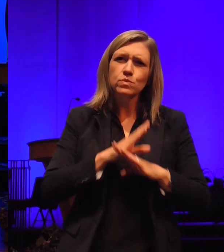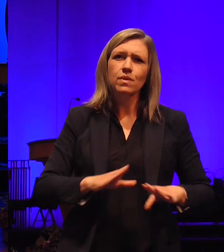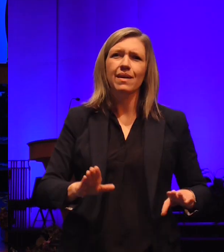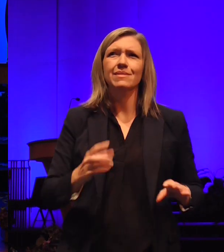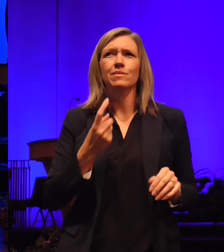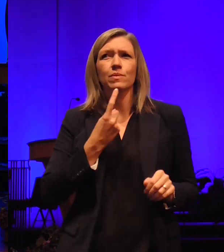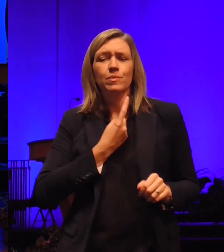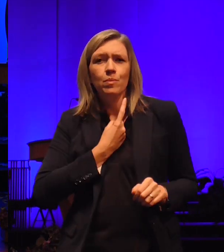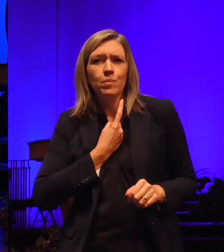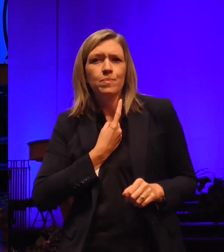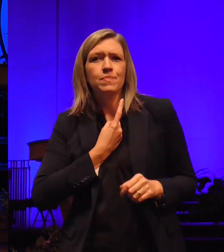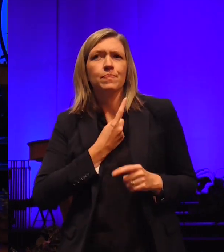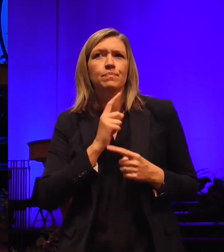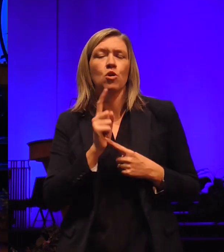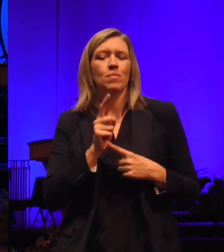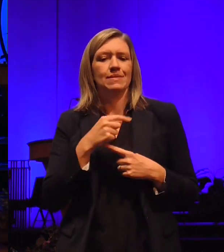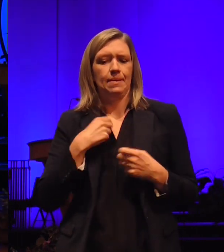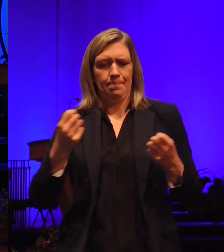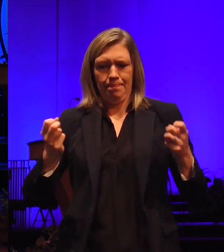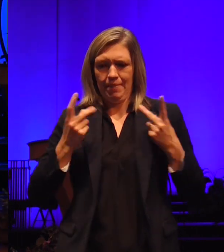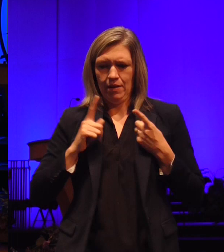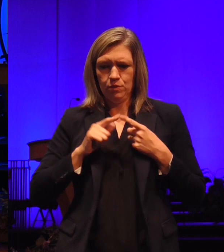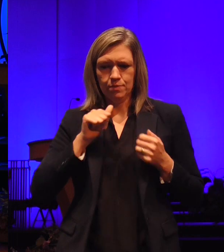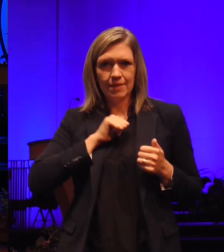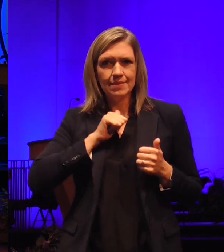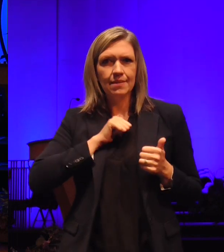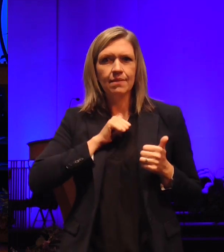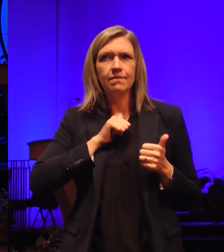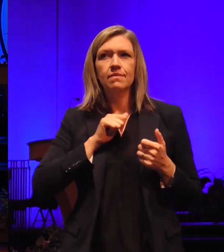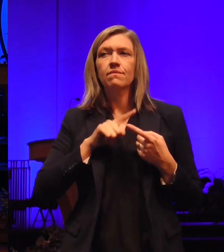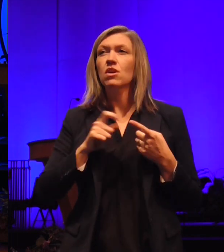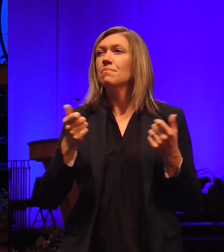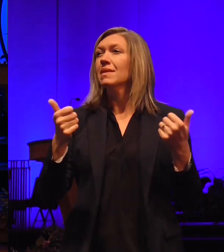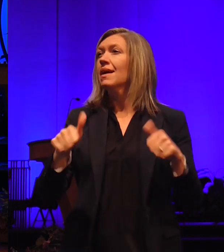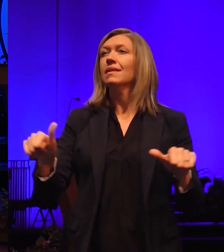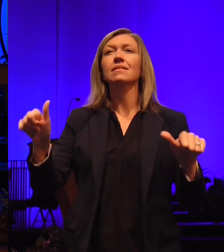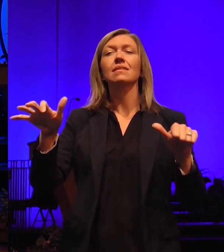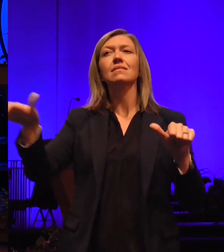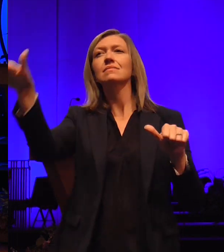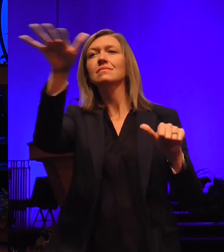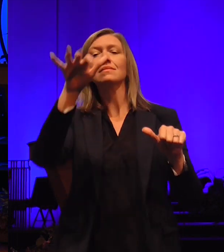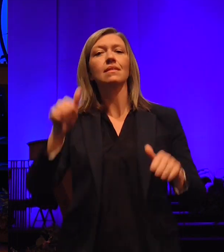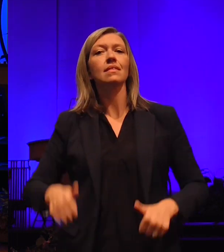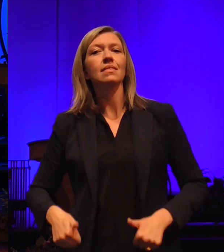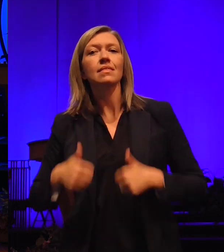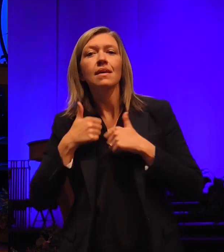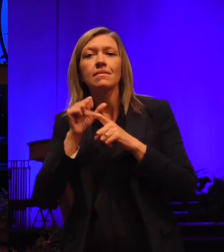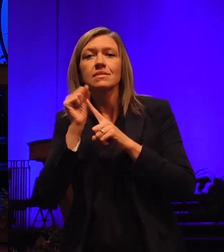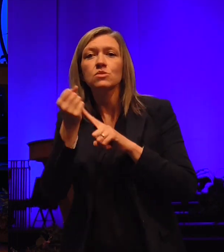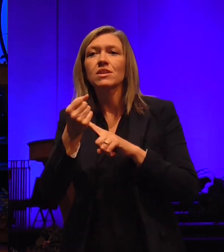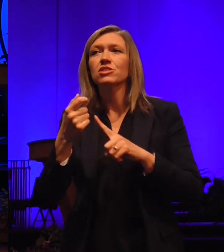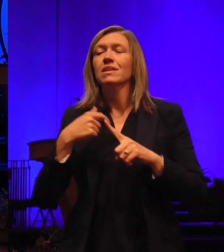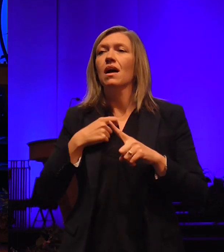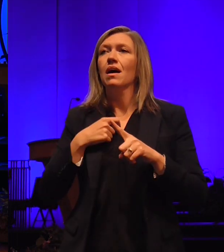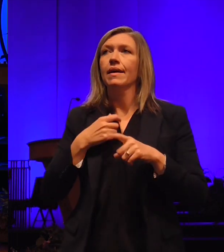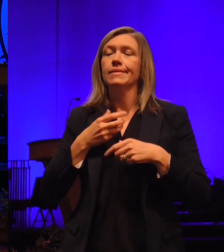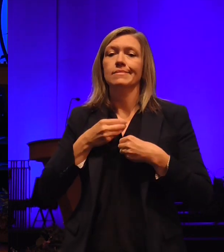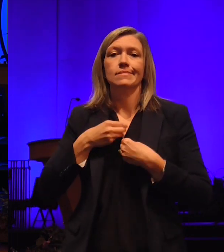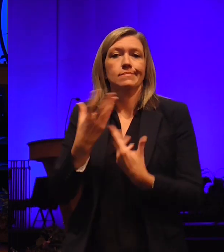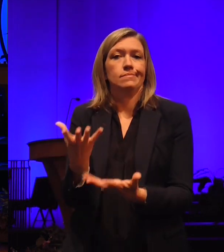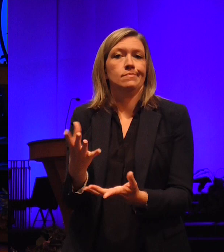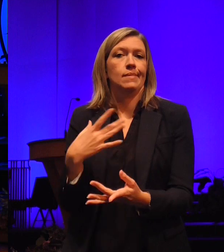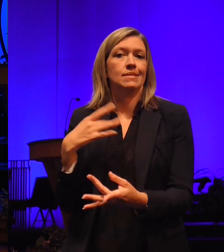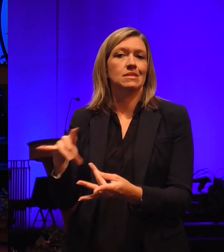I return myself to myself from anything in life circumstance that I've given my spirit away